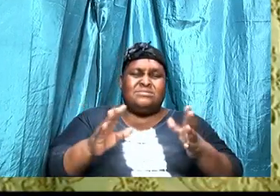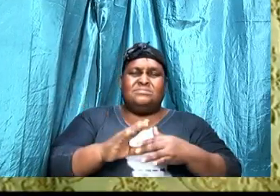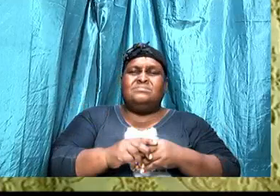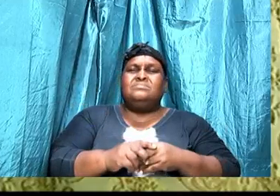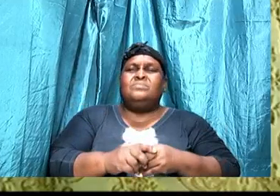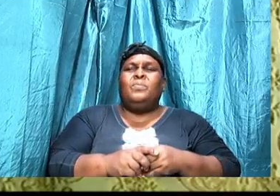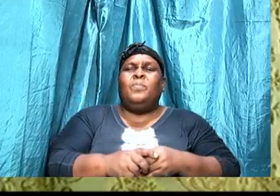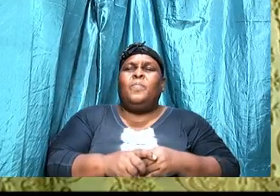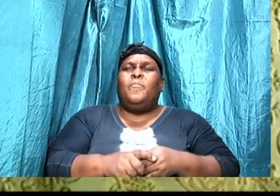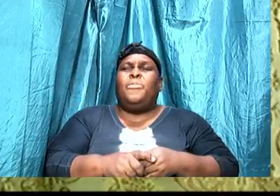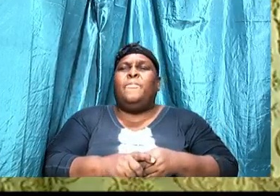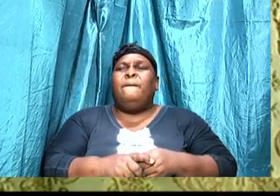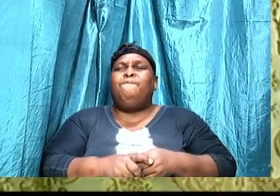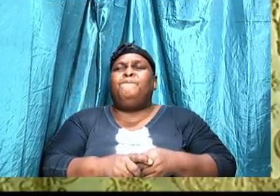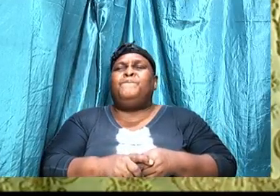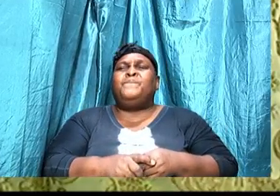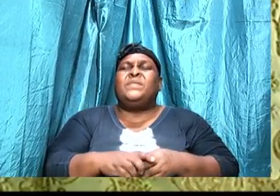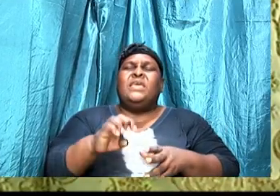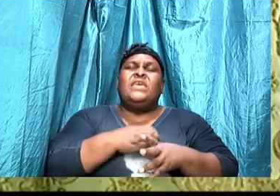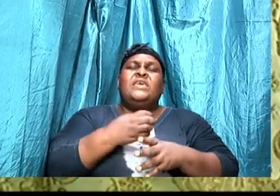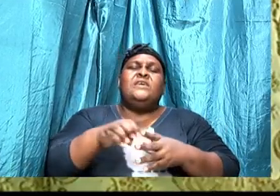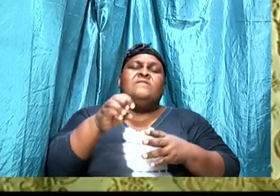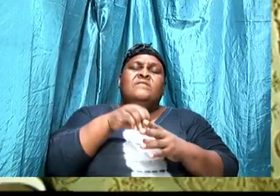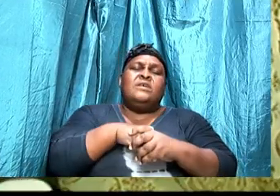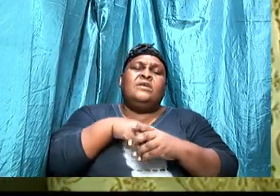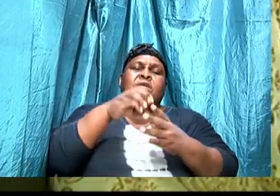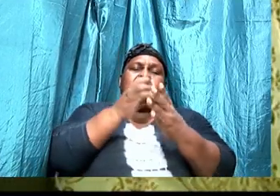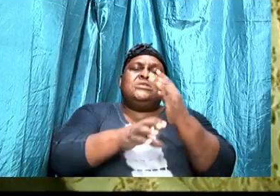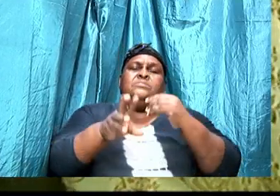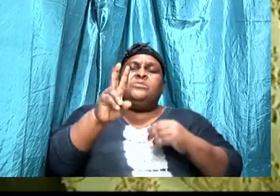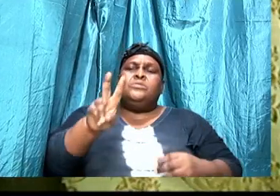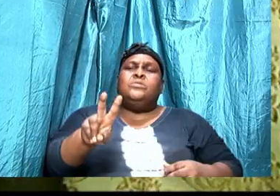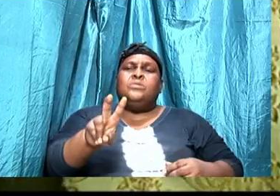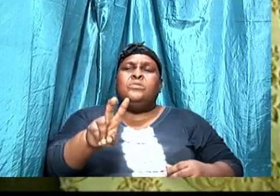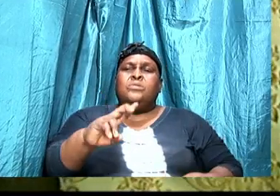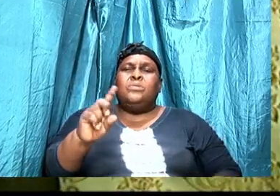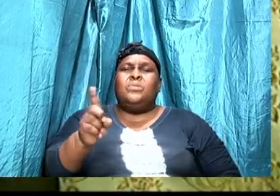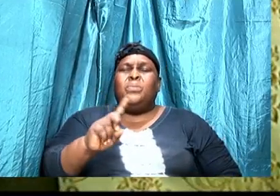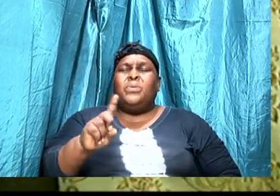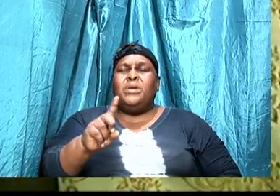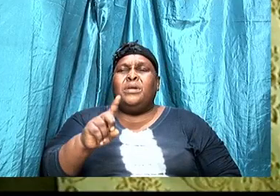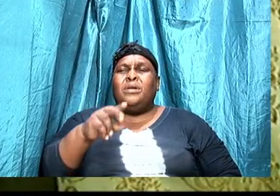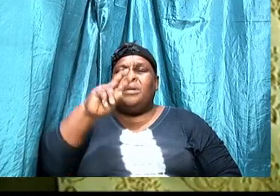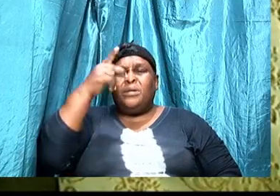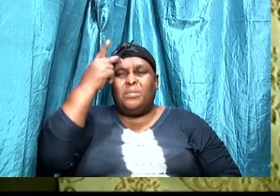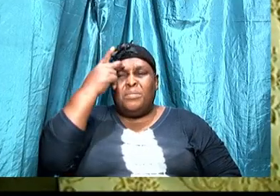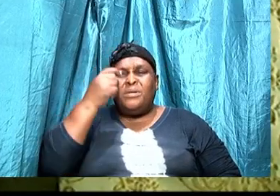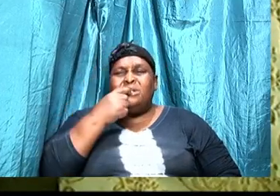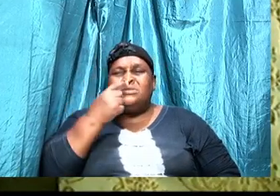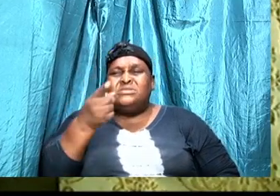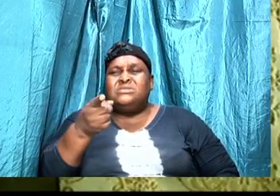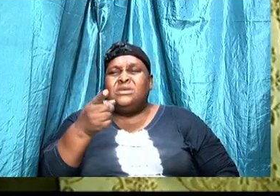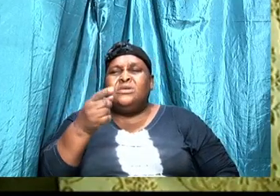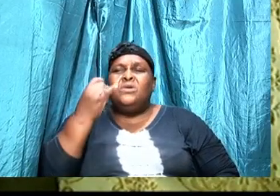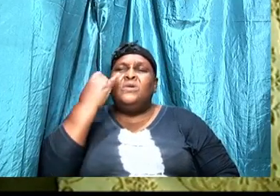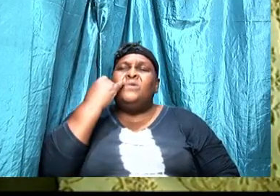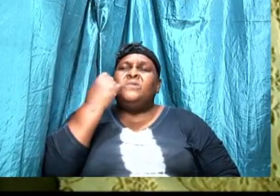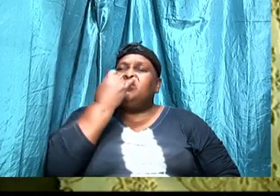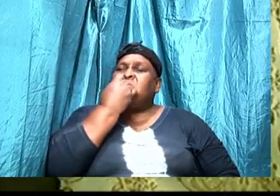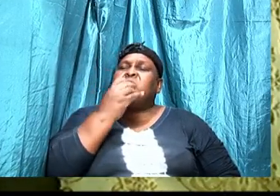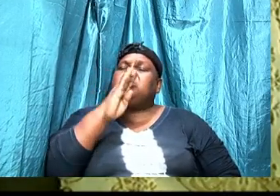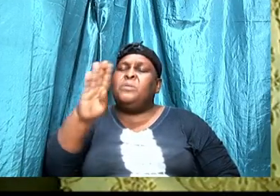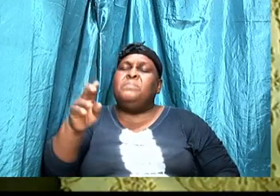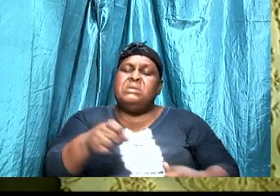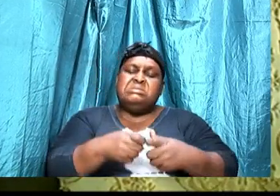He's now looking at, even in chapter 2, where he declares the Jews to be